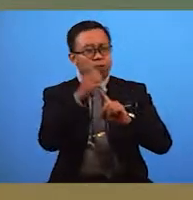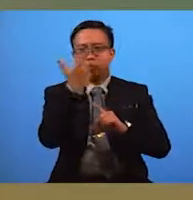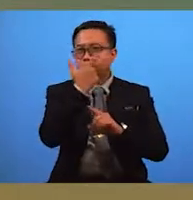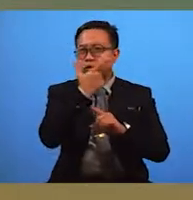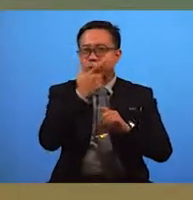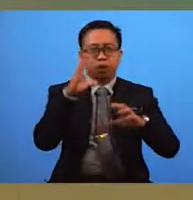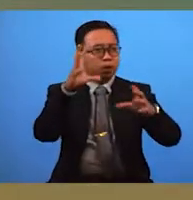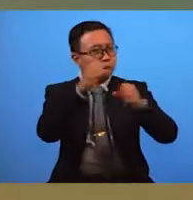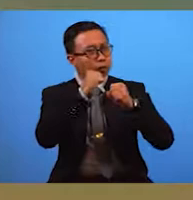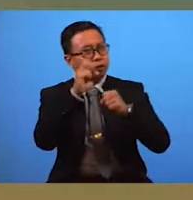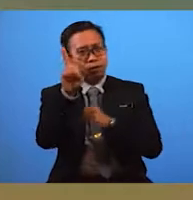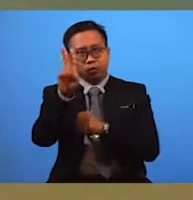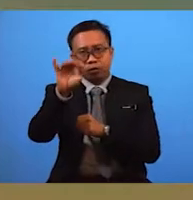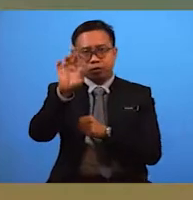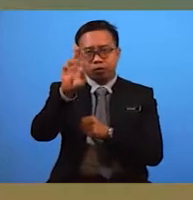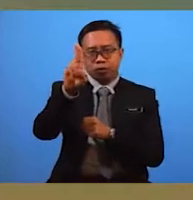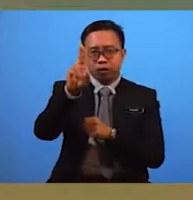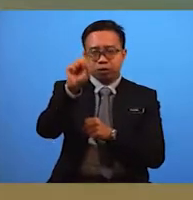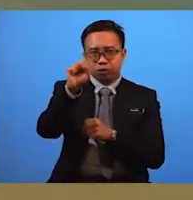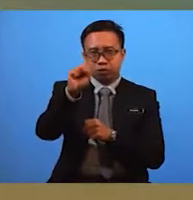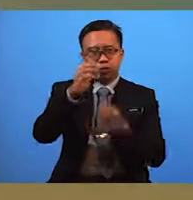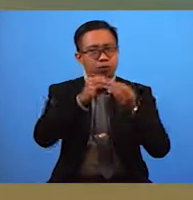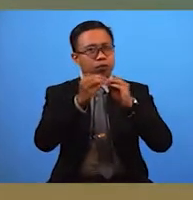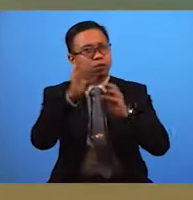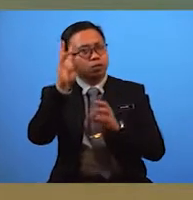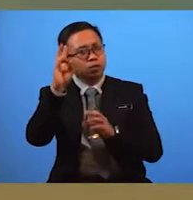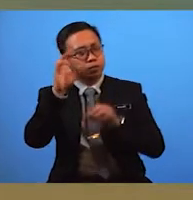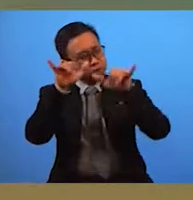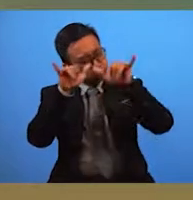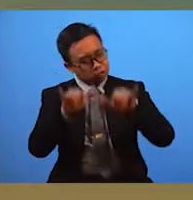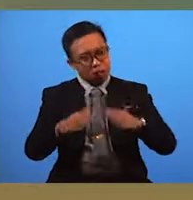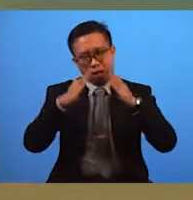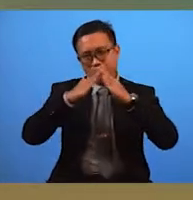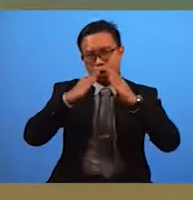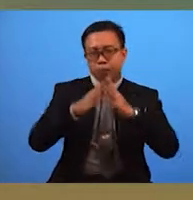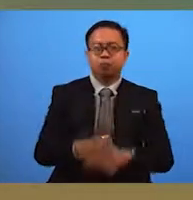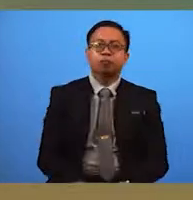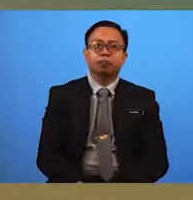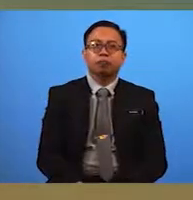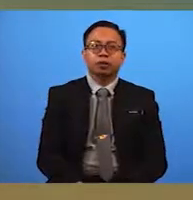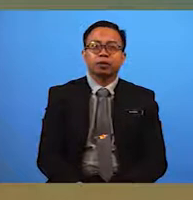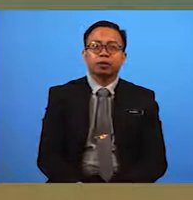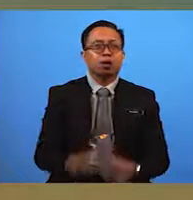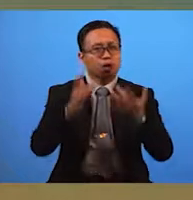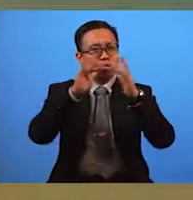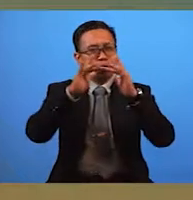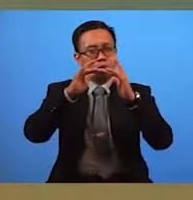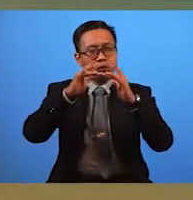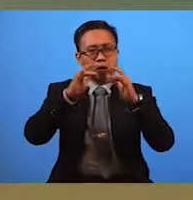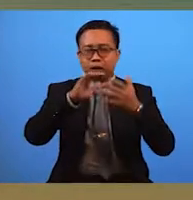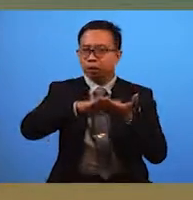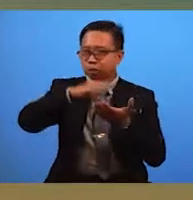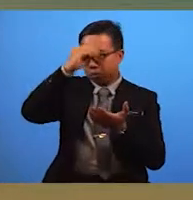infected. Number 7. Stay at home. Do online learning or